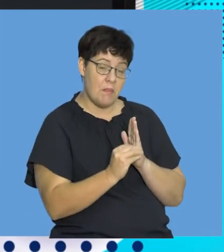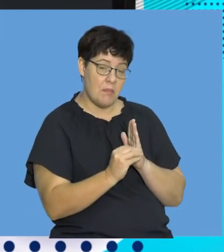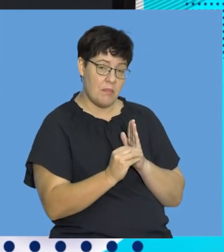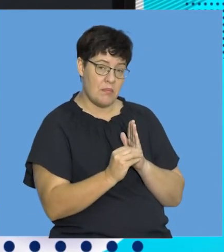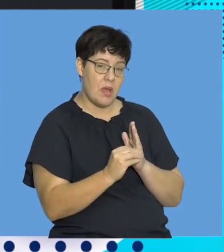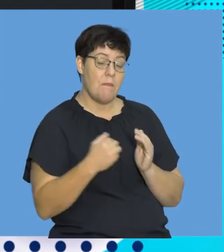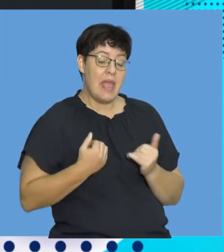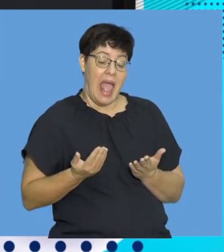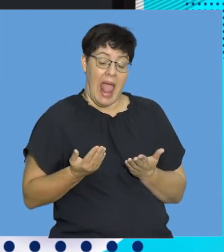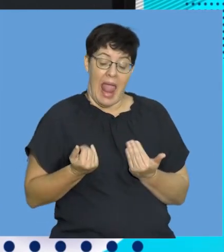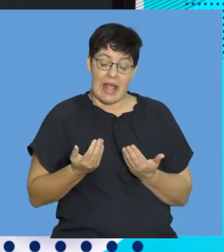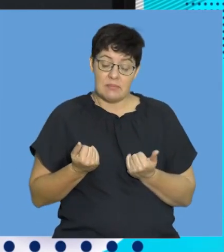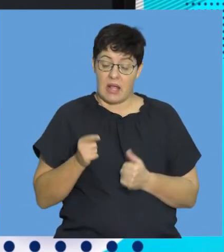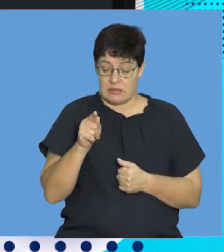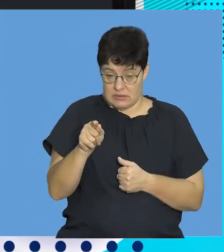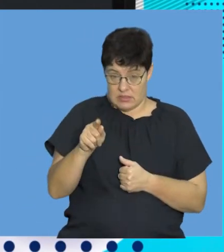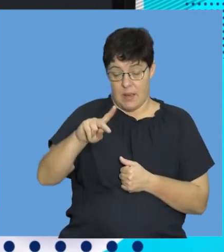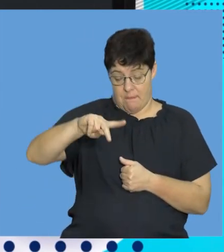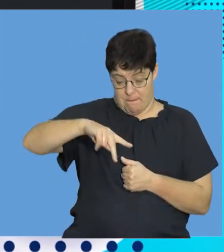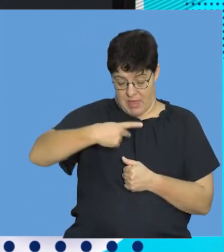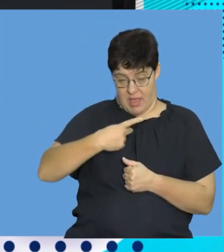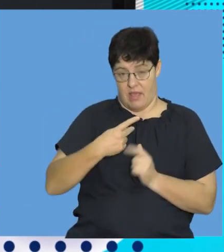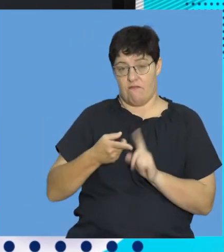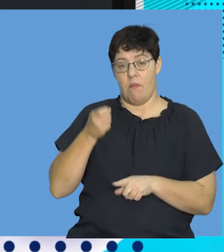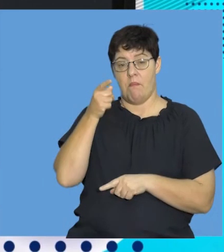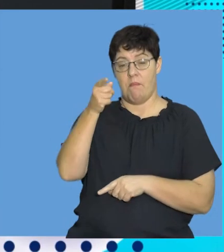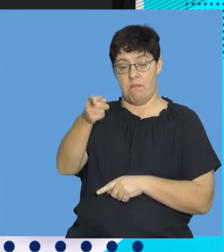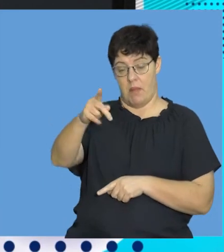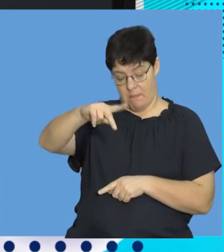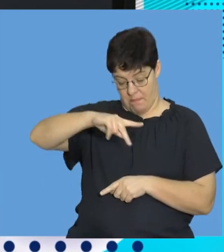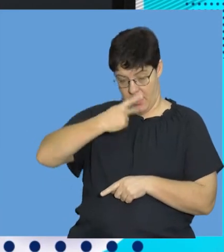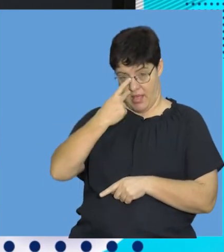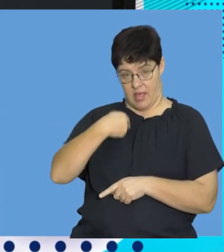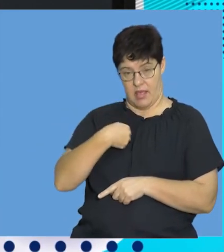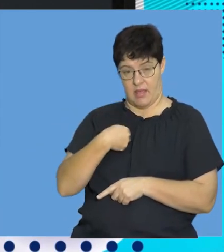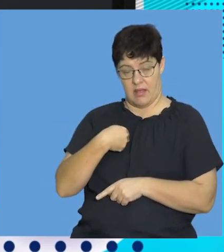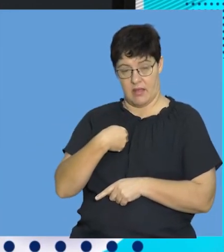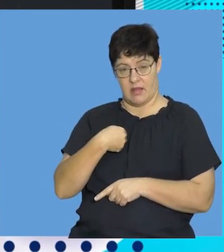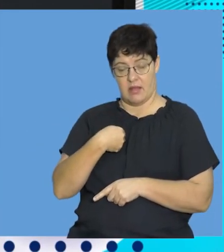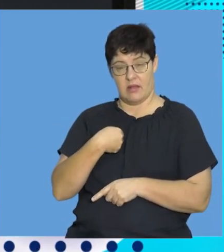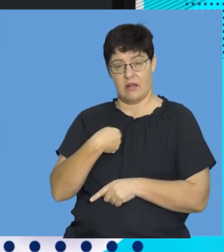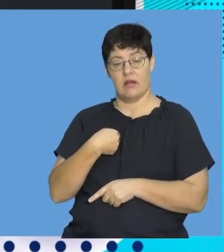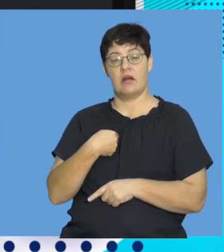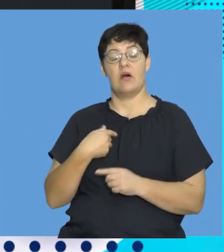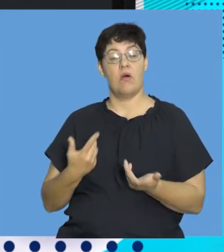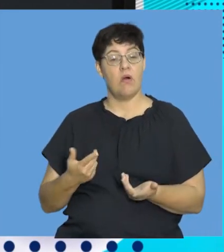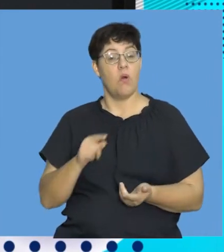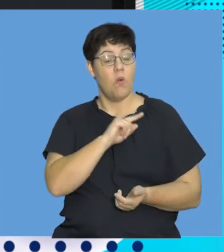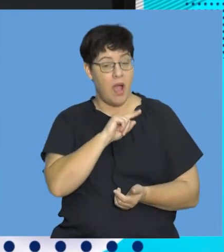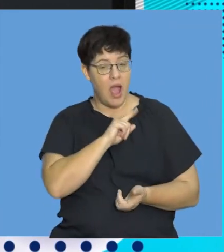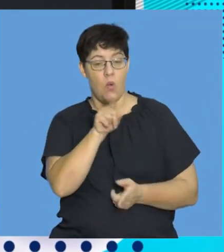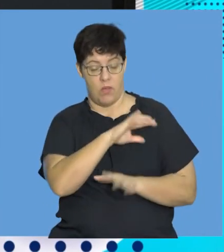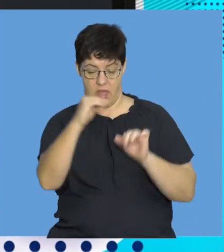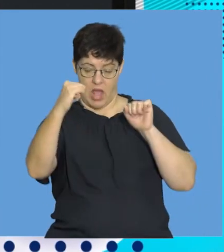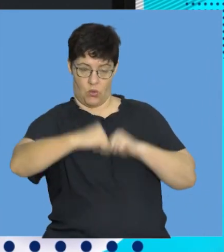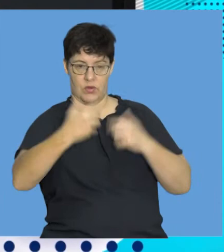amounts that we anticipate to receive from our debtors in terms of the terms